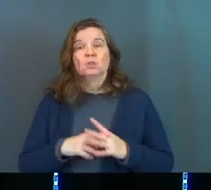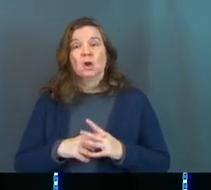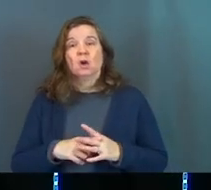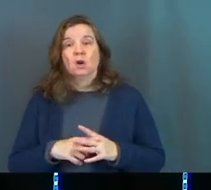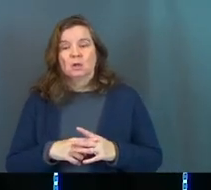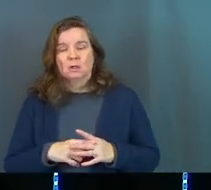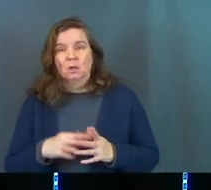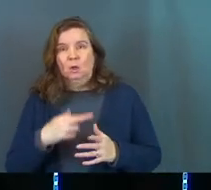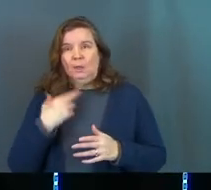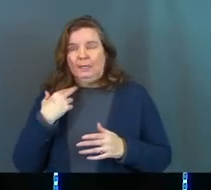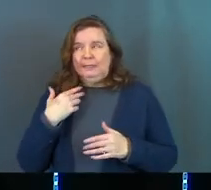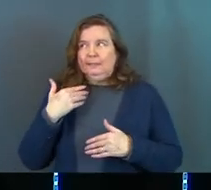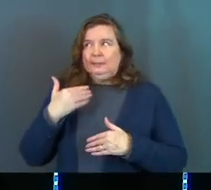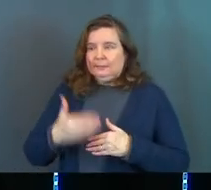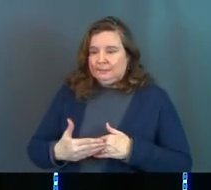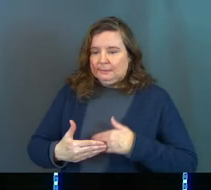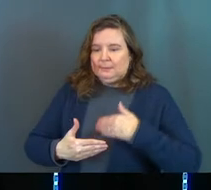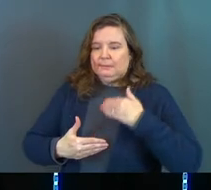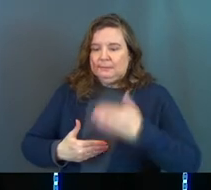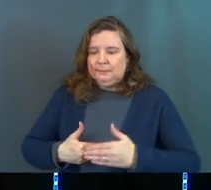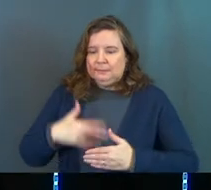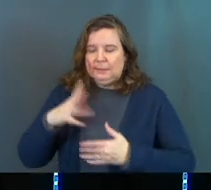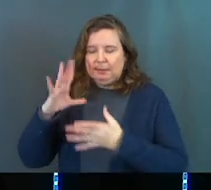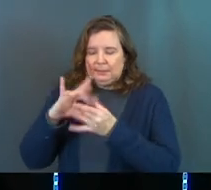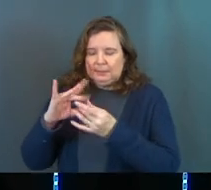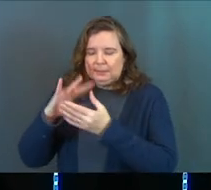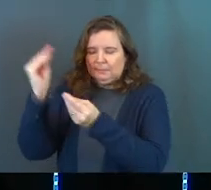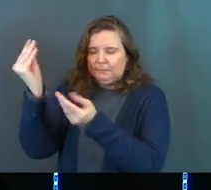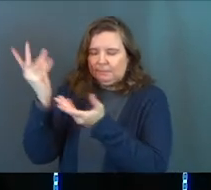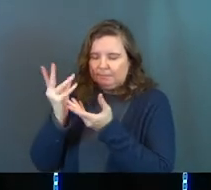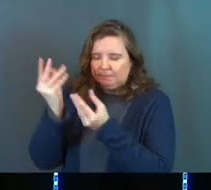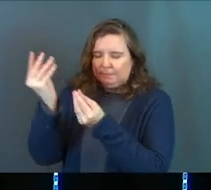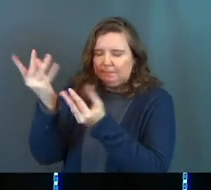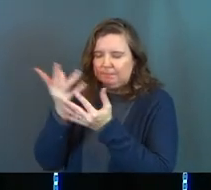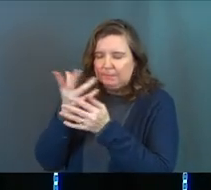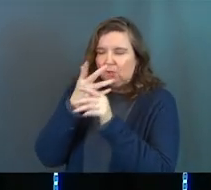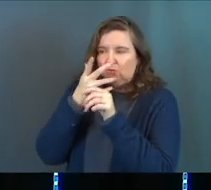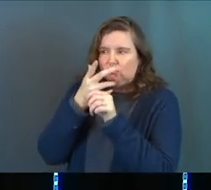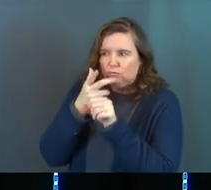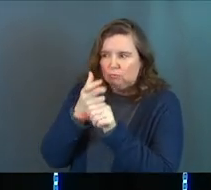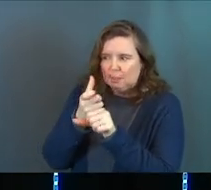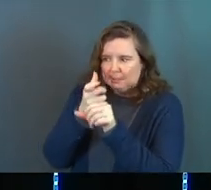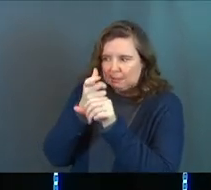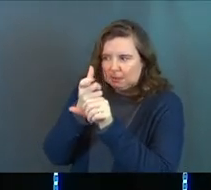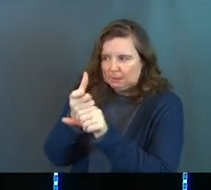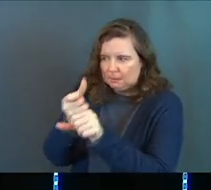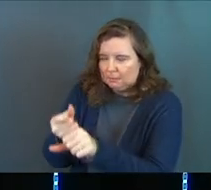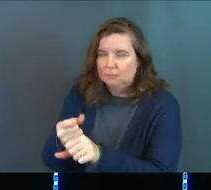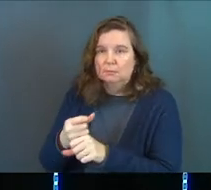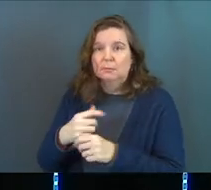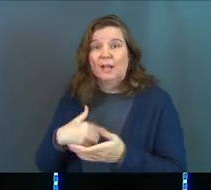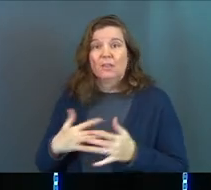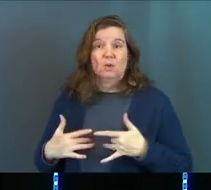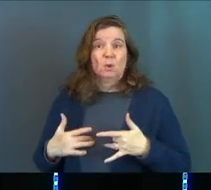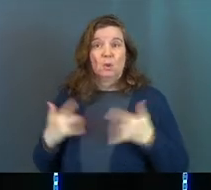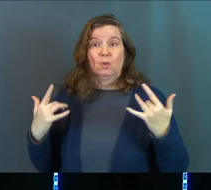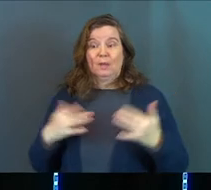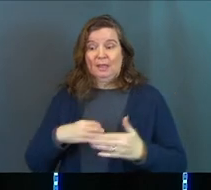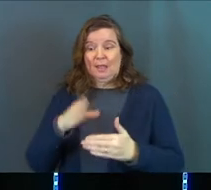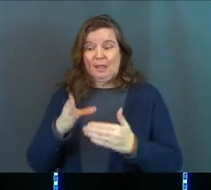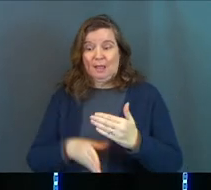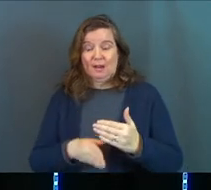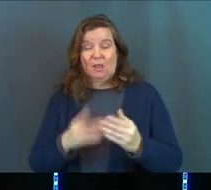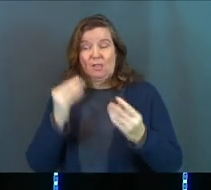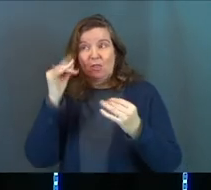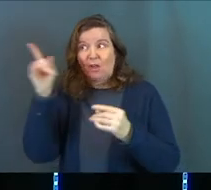to take these risks and start to hear God speak to you and start to trust it and start to walk it out. And then you're thrilled